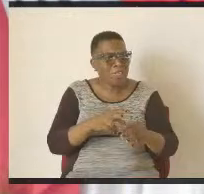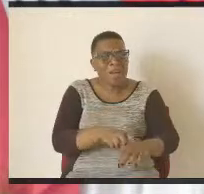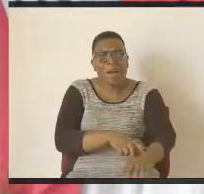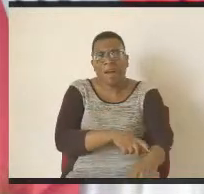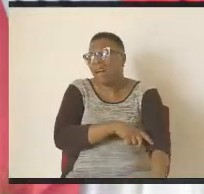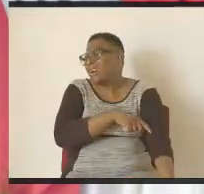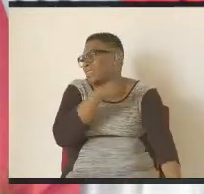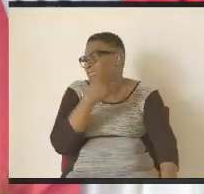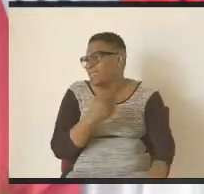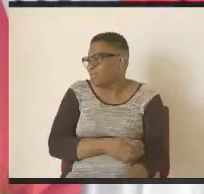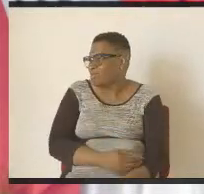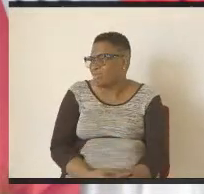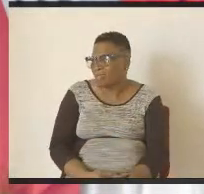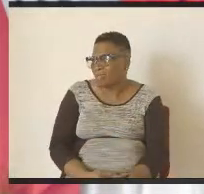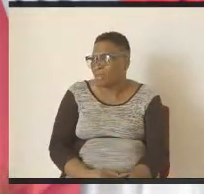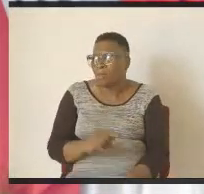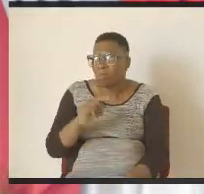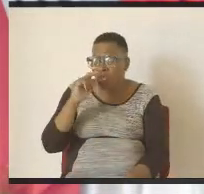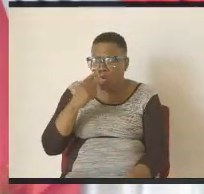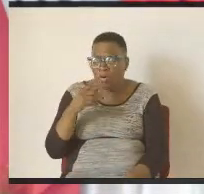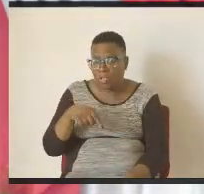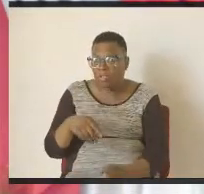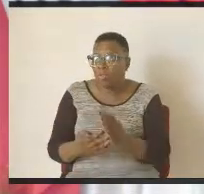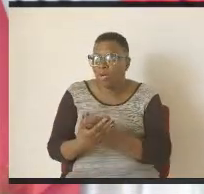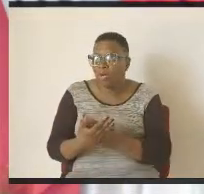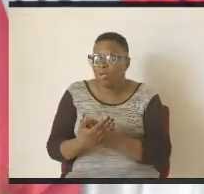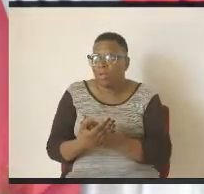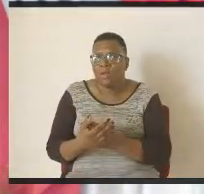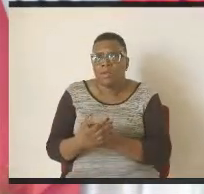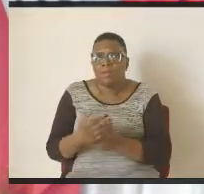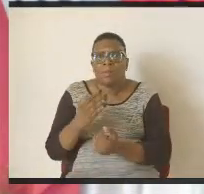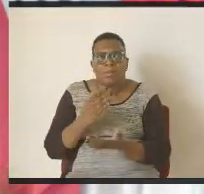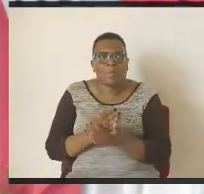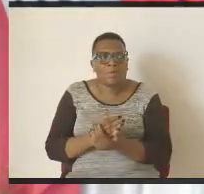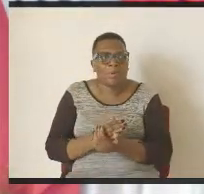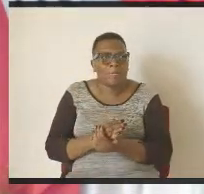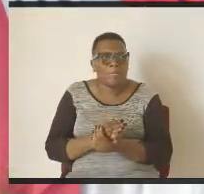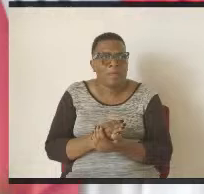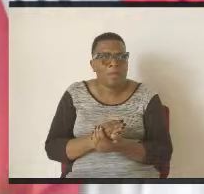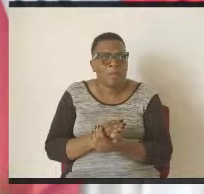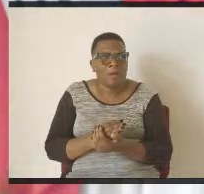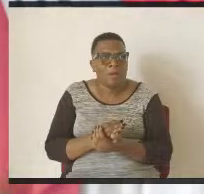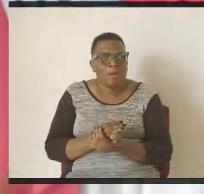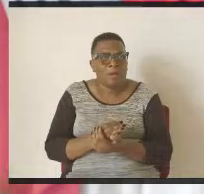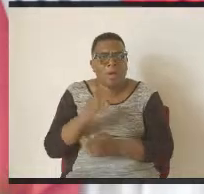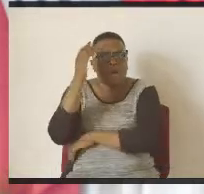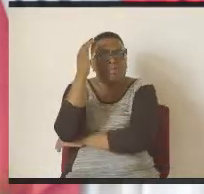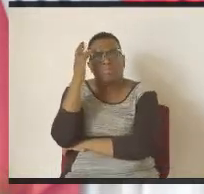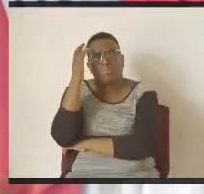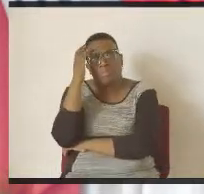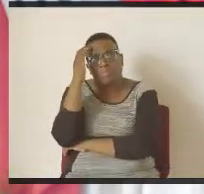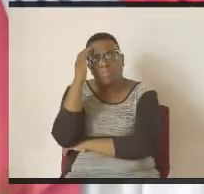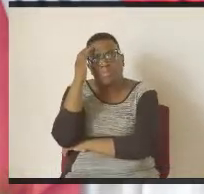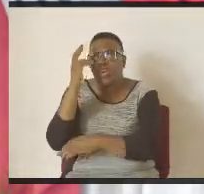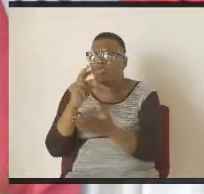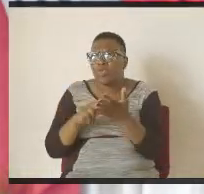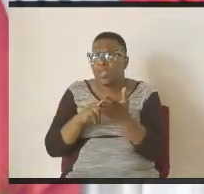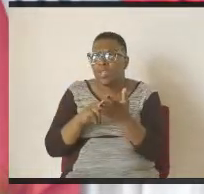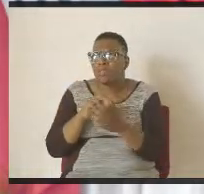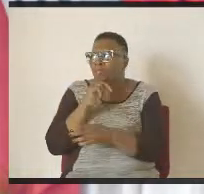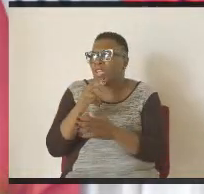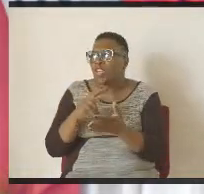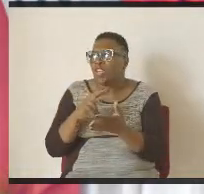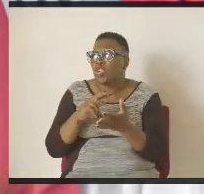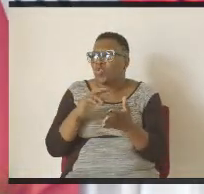questioning myself as to whether or not I should have this reading. And I started to ask myself, well, what is your